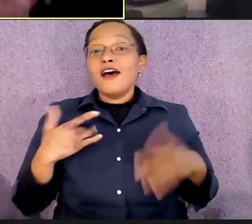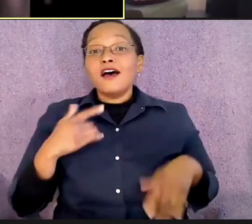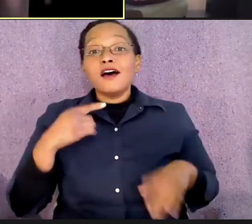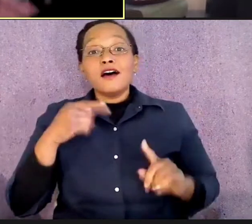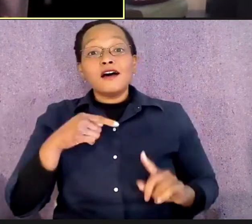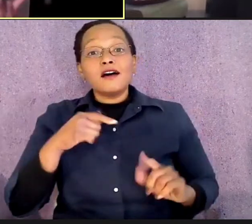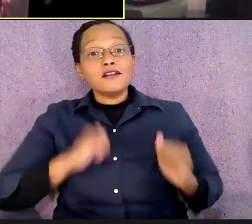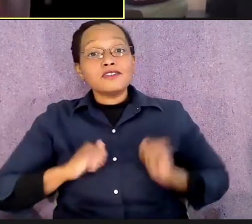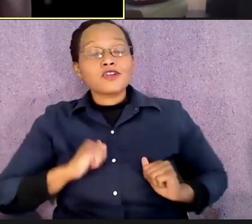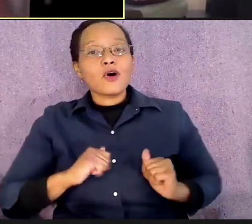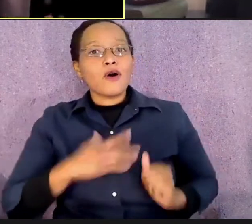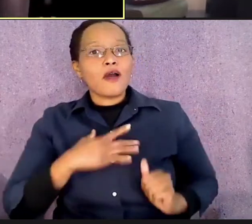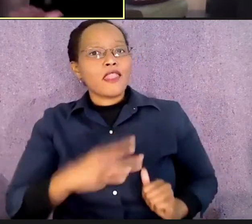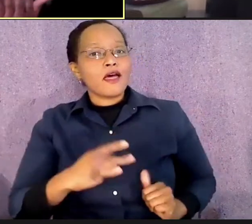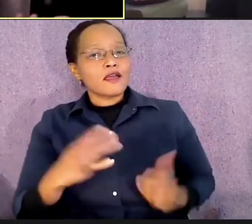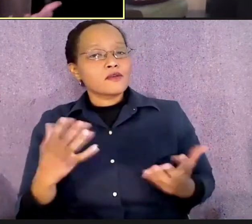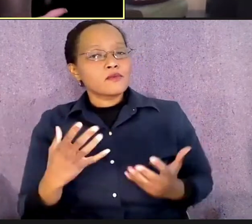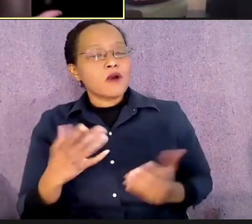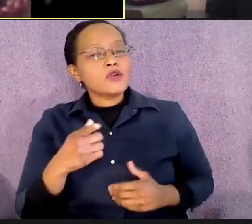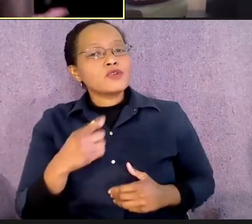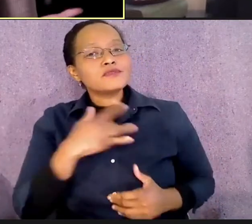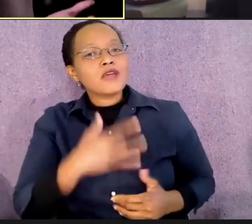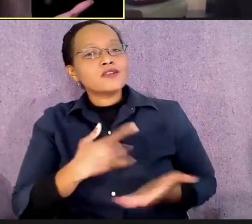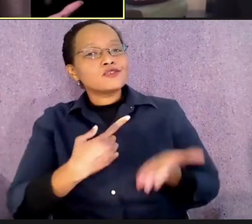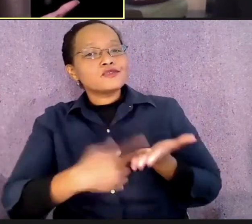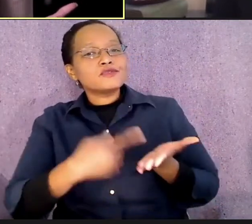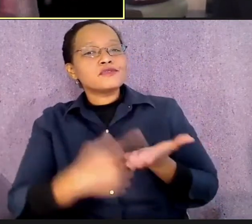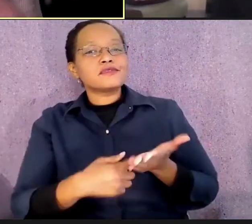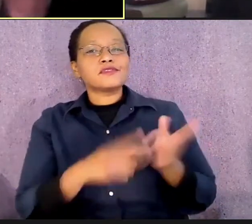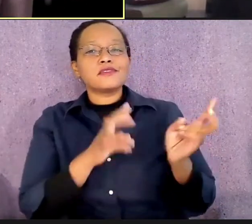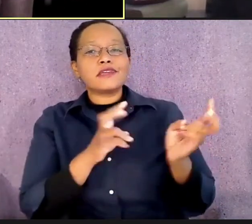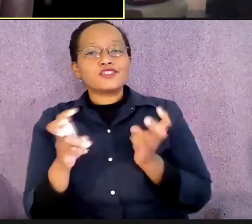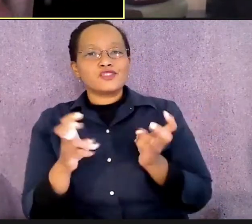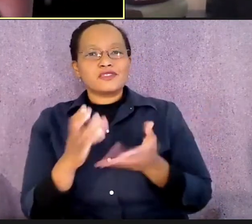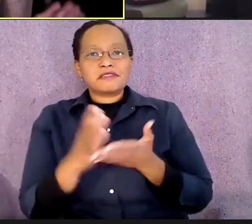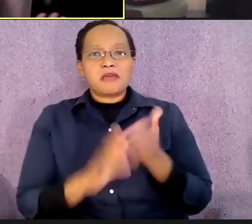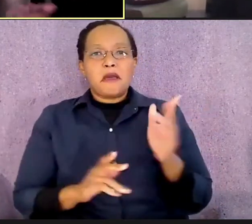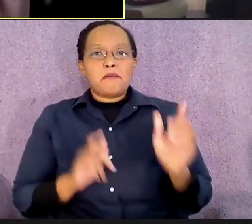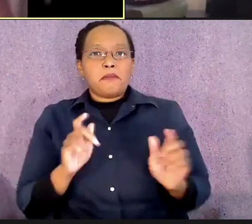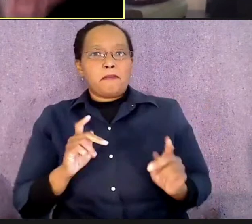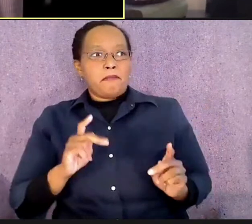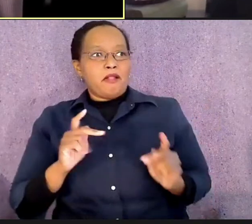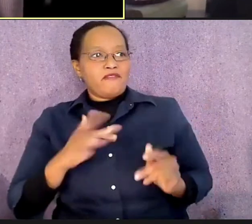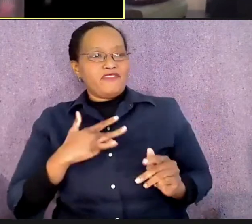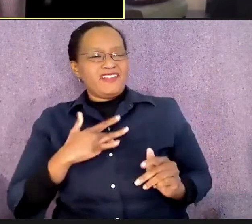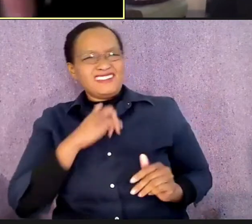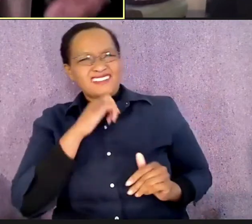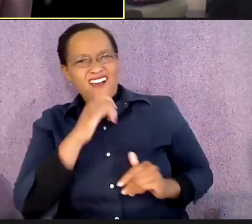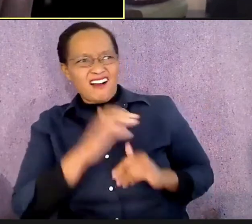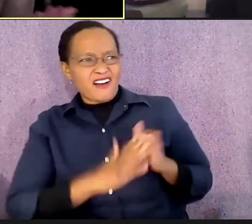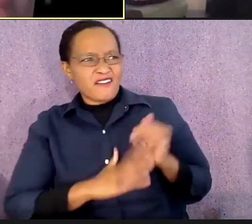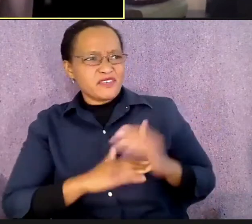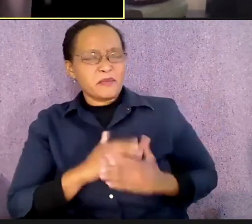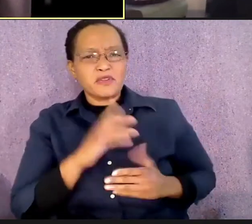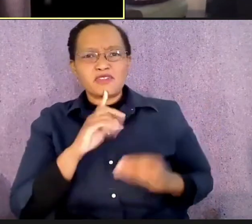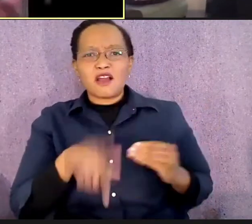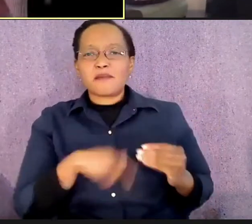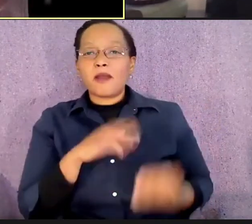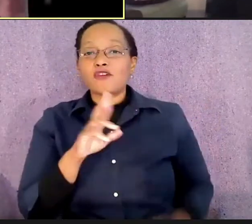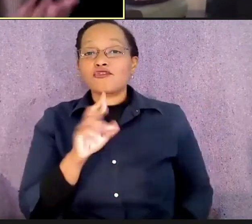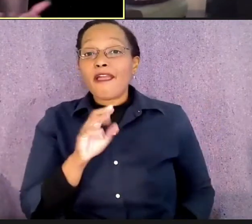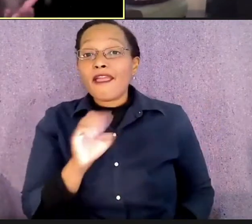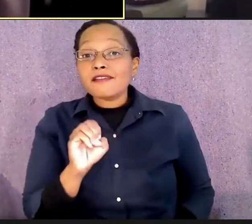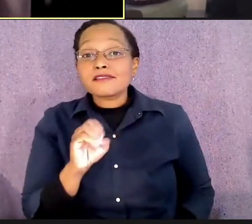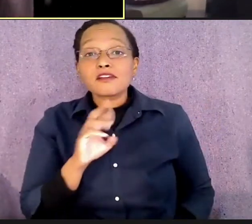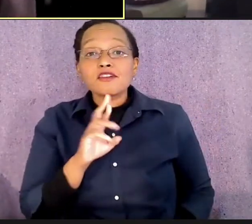how you're able to talk about what some people might consider very uncomfortable conversations around race. You're addressing systemic racism, white privilege, and